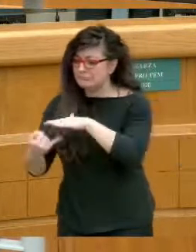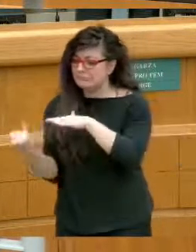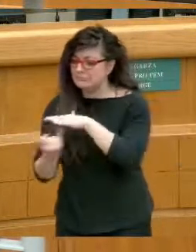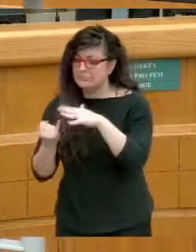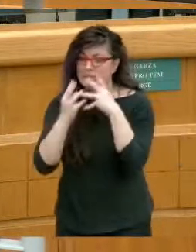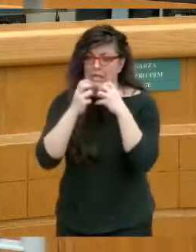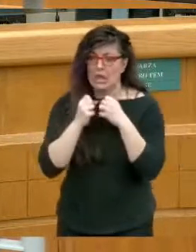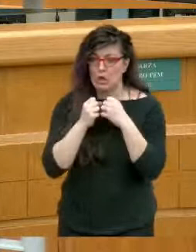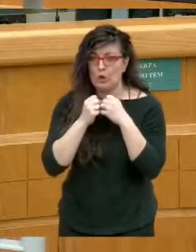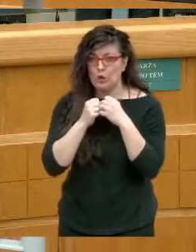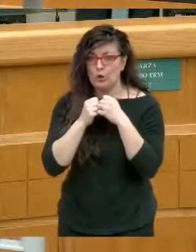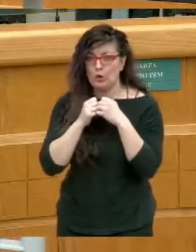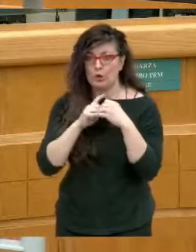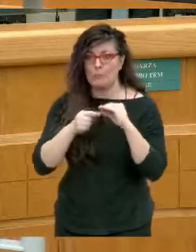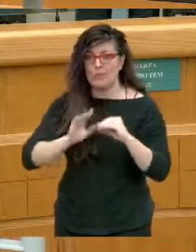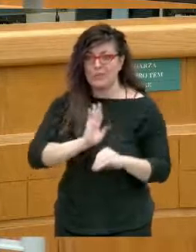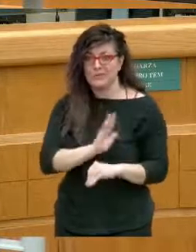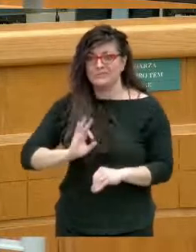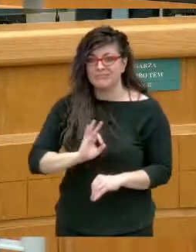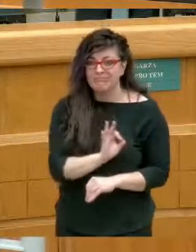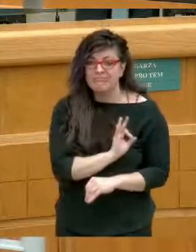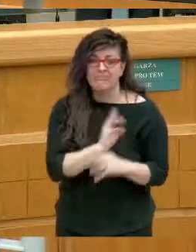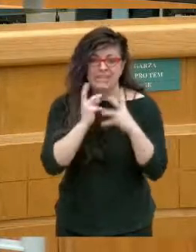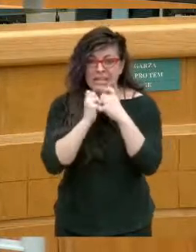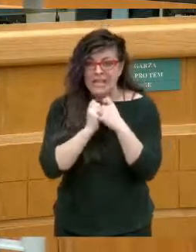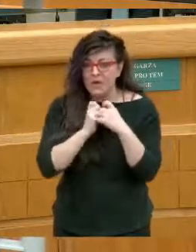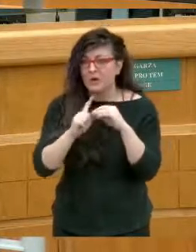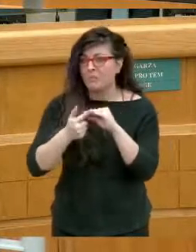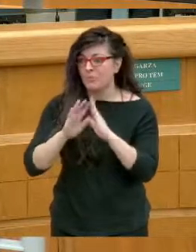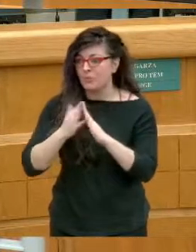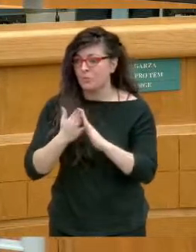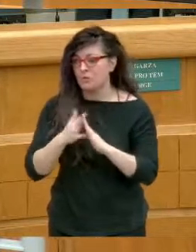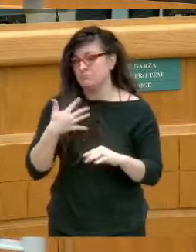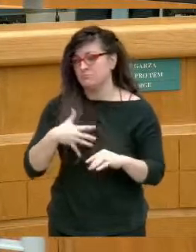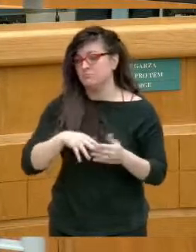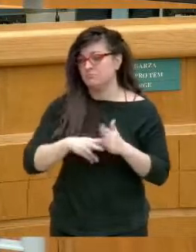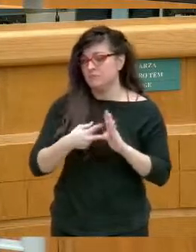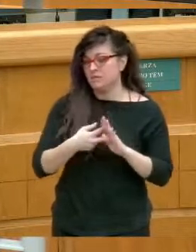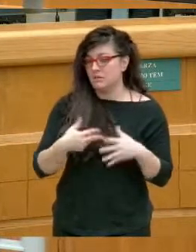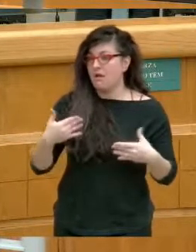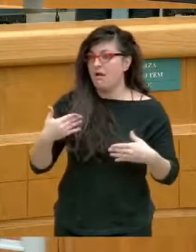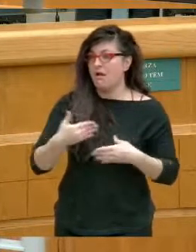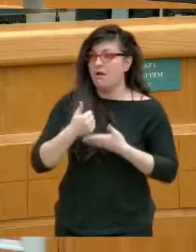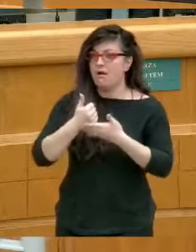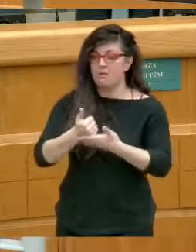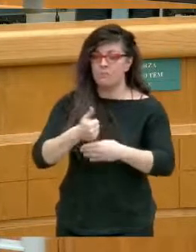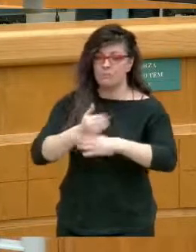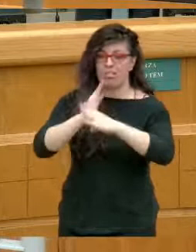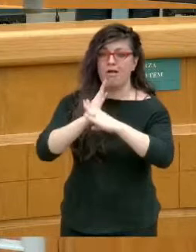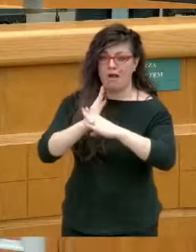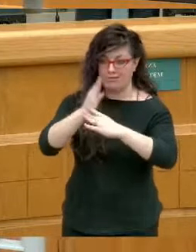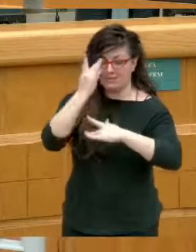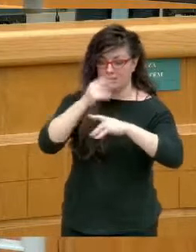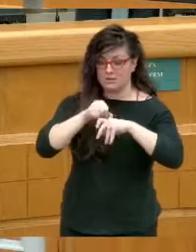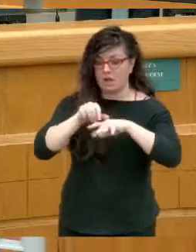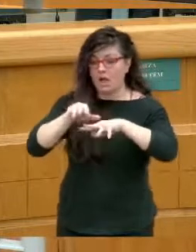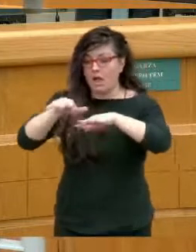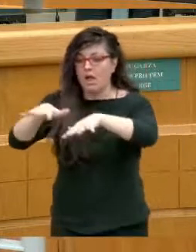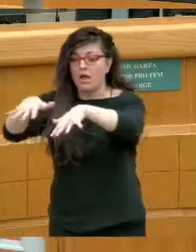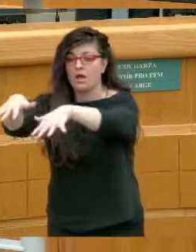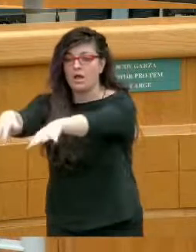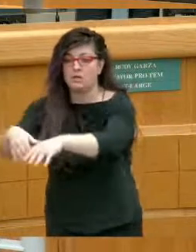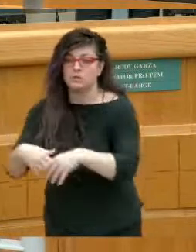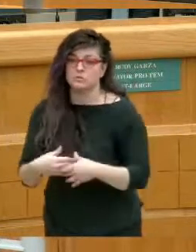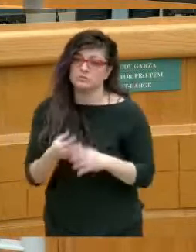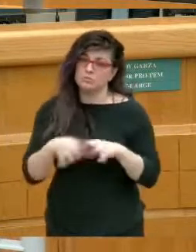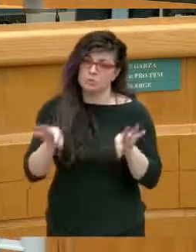has big results on spread. And so it's critically important to identify when you have an issue and to contain it. And